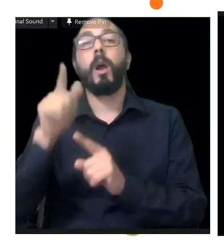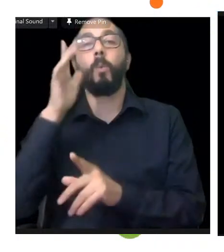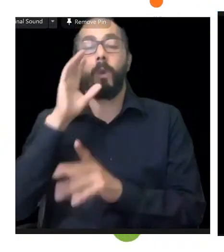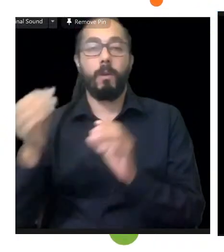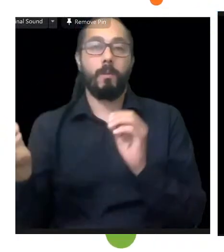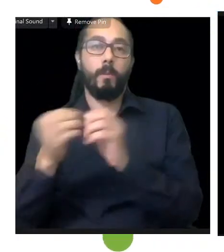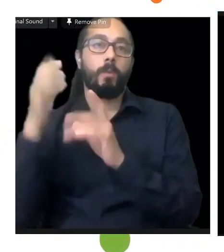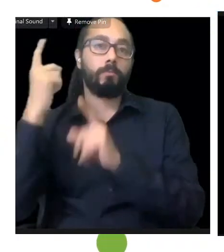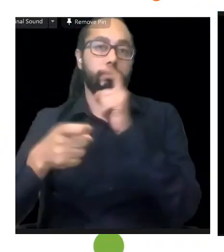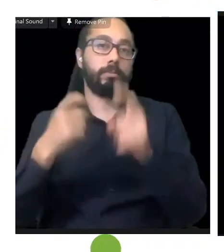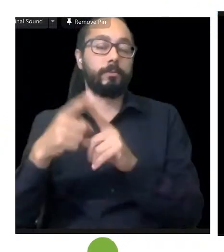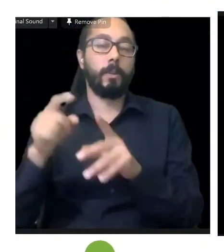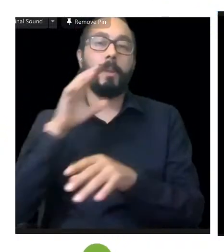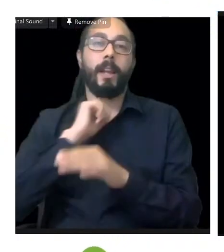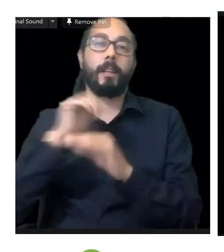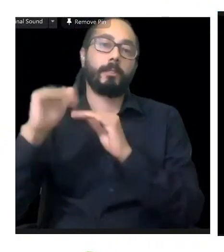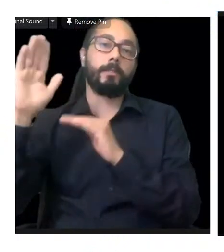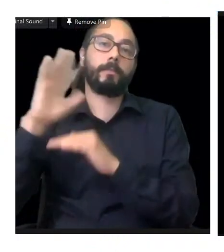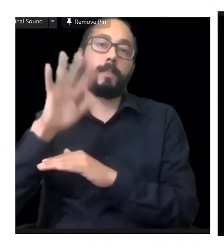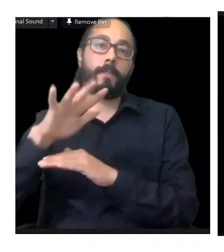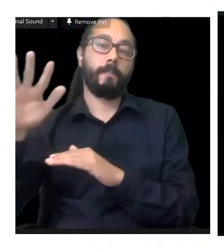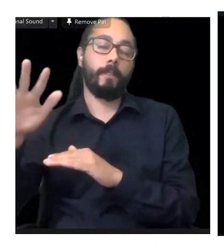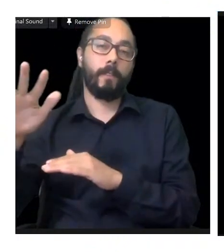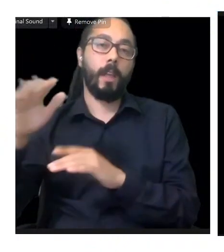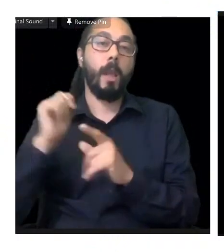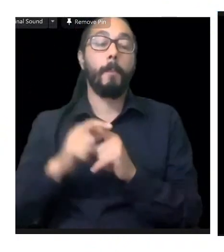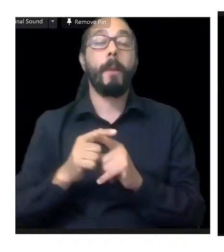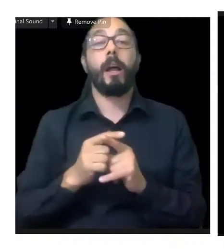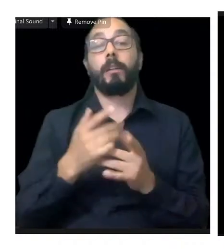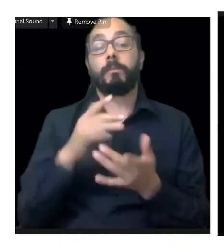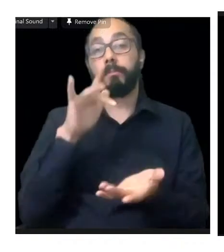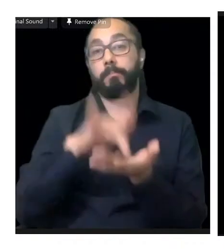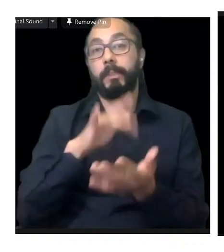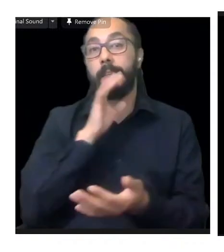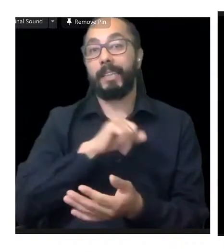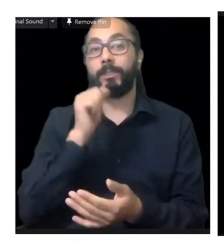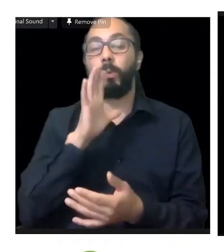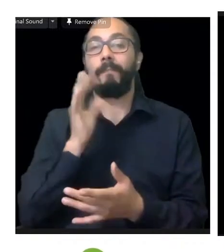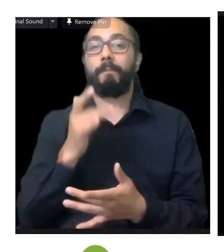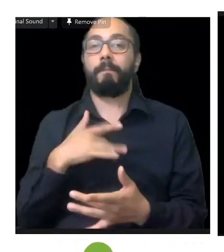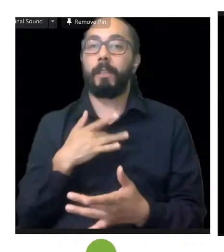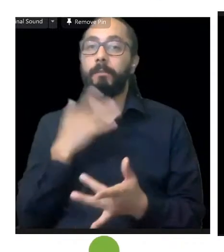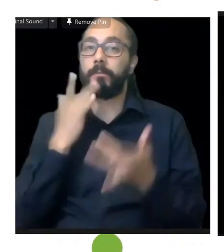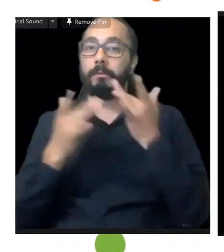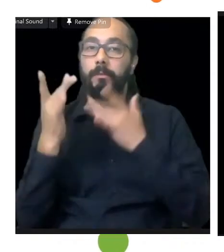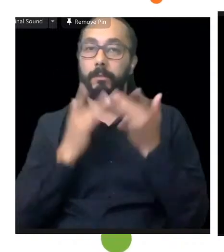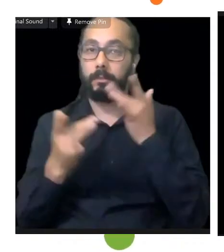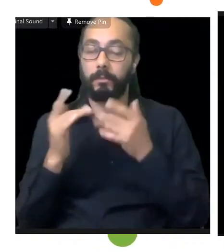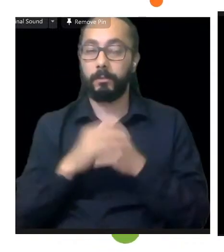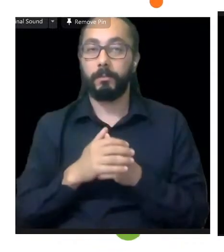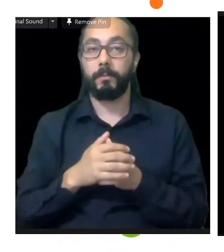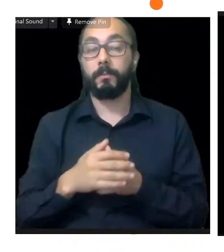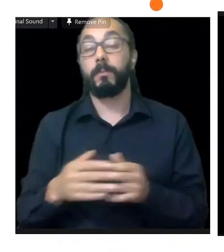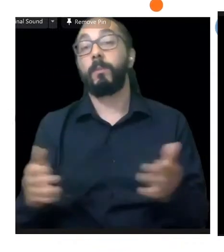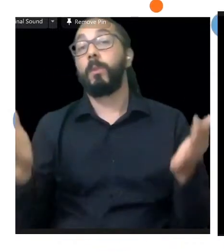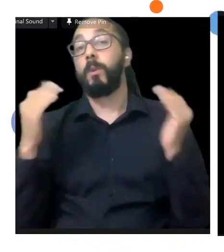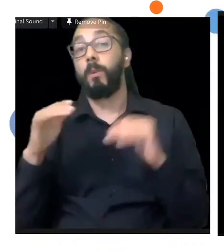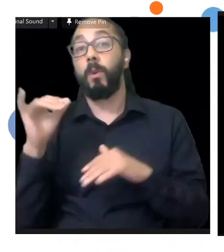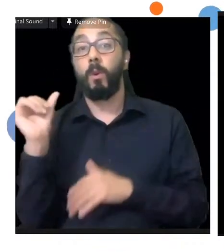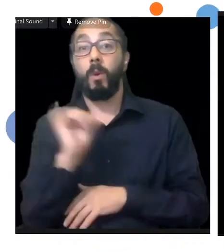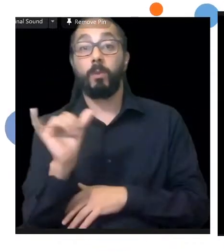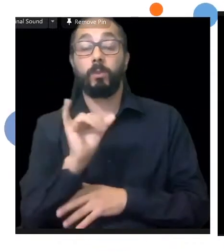those middle-aged patrons to feel the squeeze. Third, still a significant number of Canadians are unsure when they're going to want to